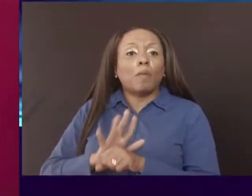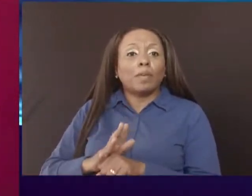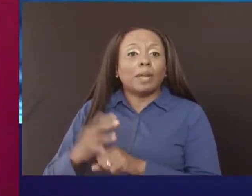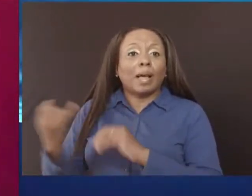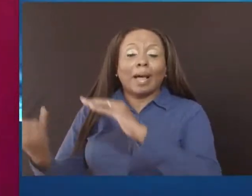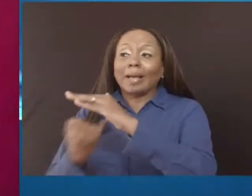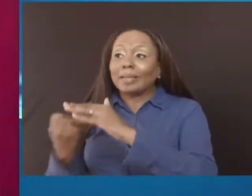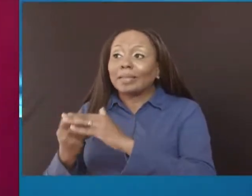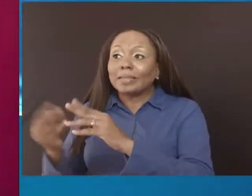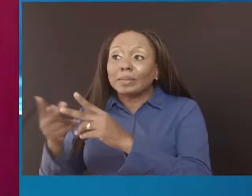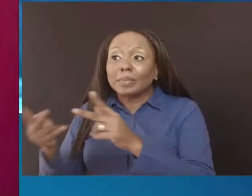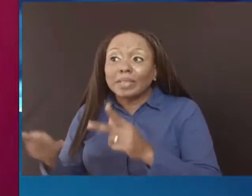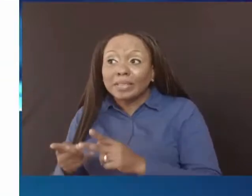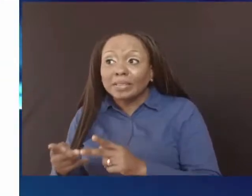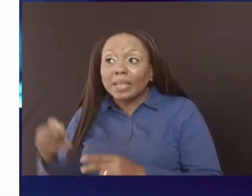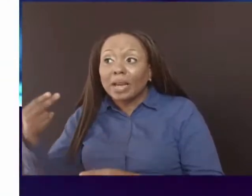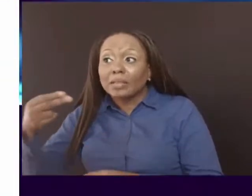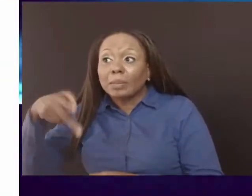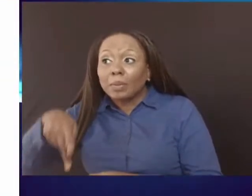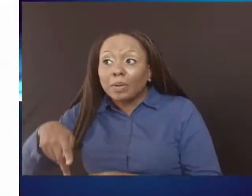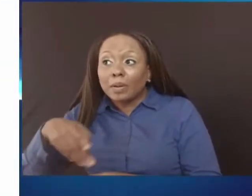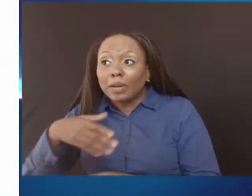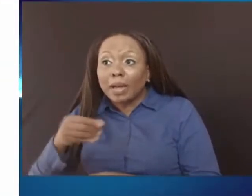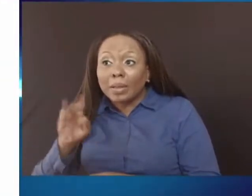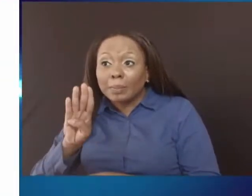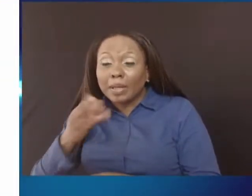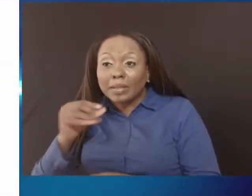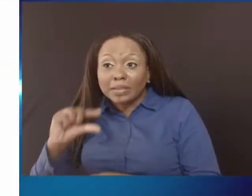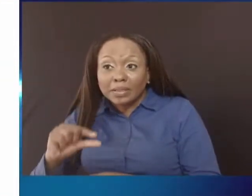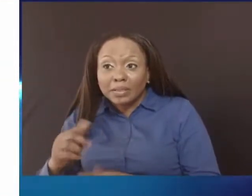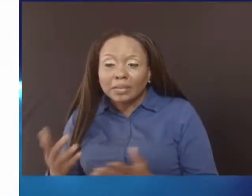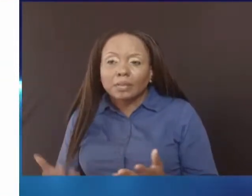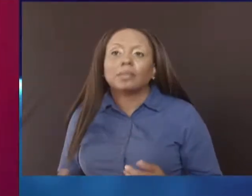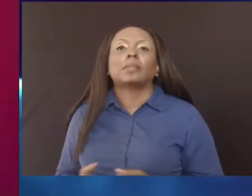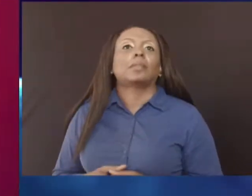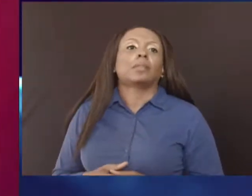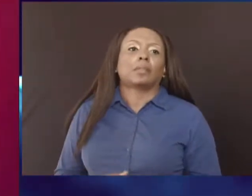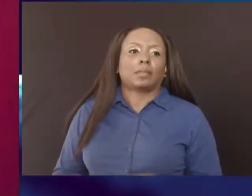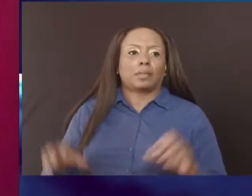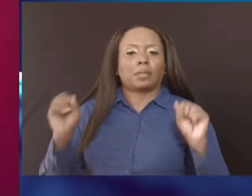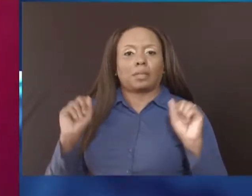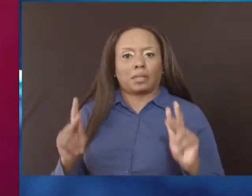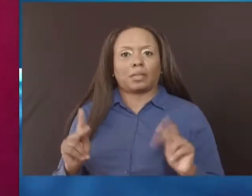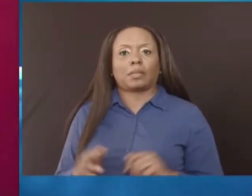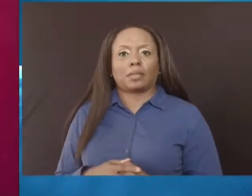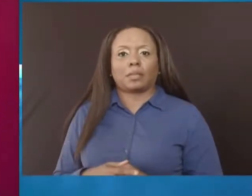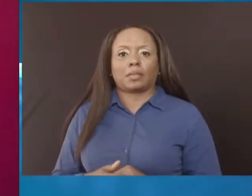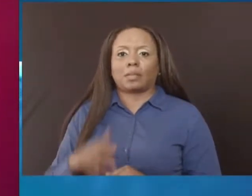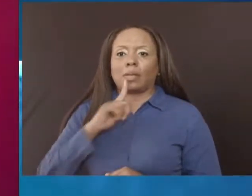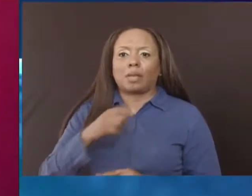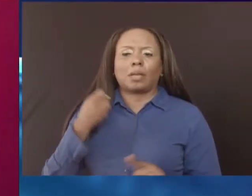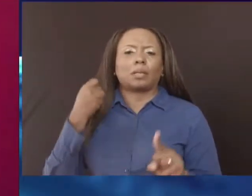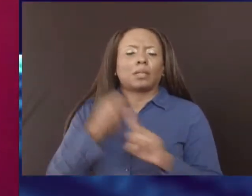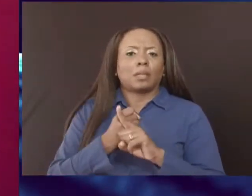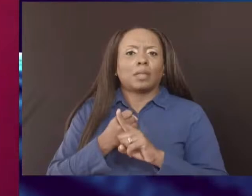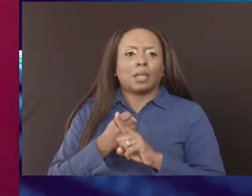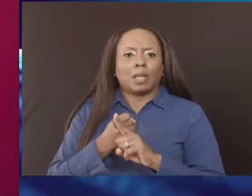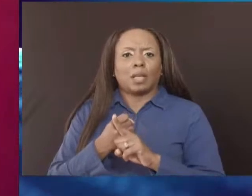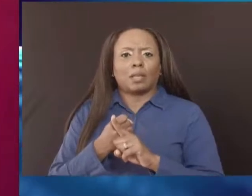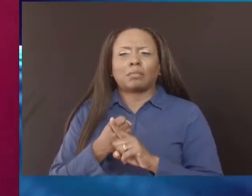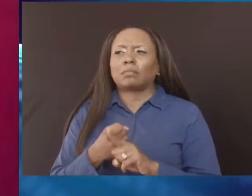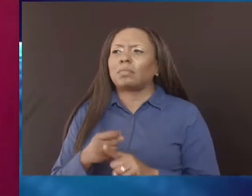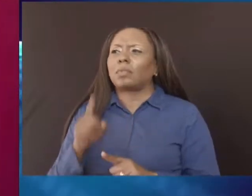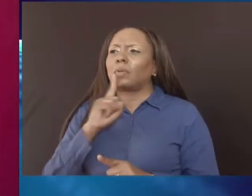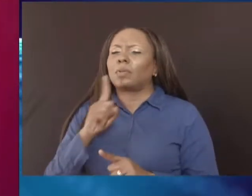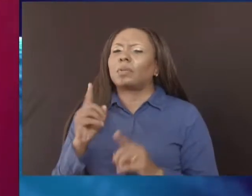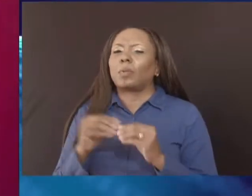facilities? Yes. So there definitely has been an impact on the COVID isolation facilities. That's a question that's a lot easier